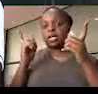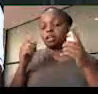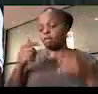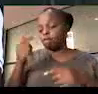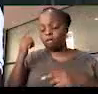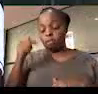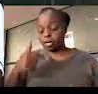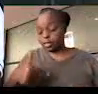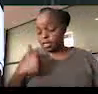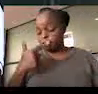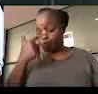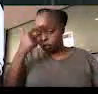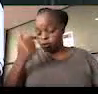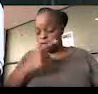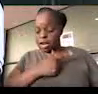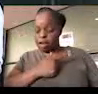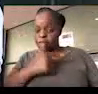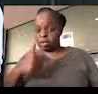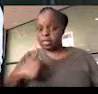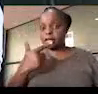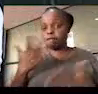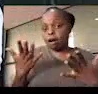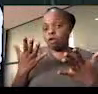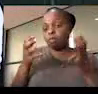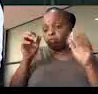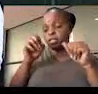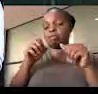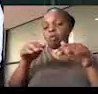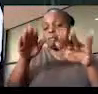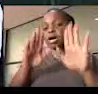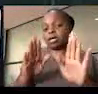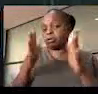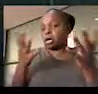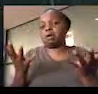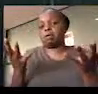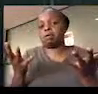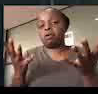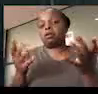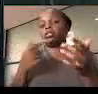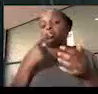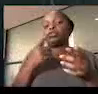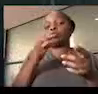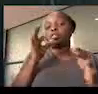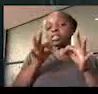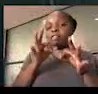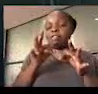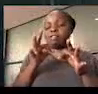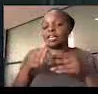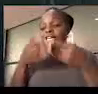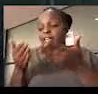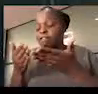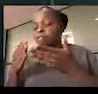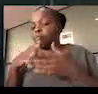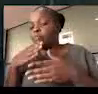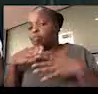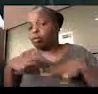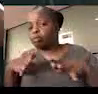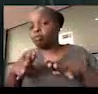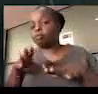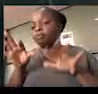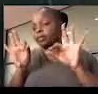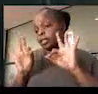able to have this cover that will be there when I really need it. And I'm taking the family cover because the